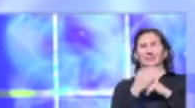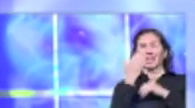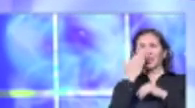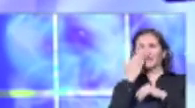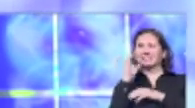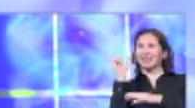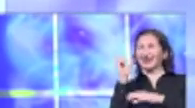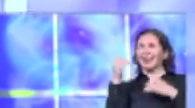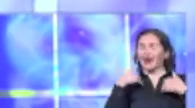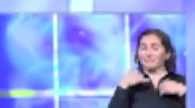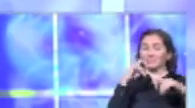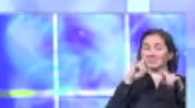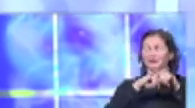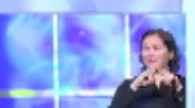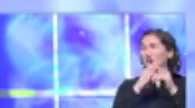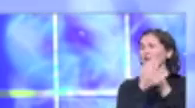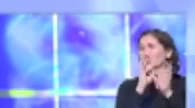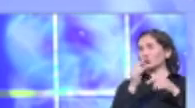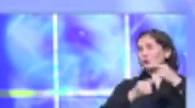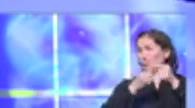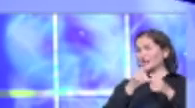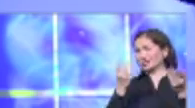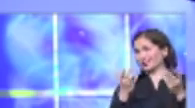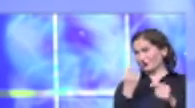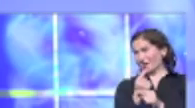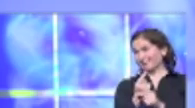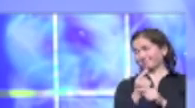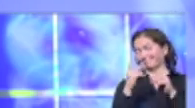having a tobacco-free generation in a generation.